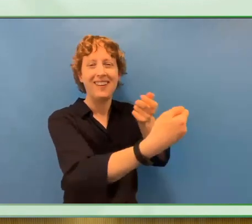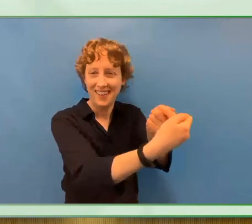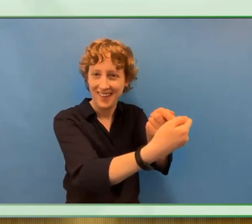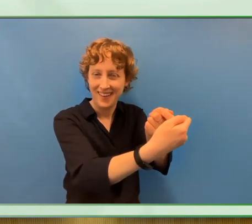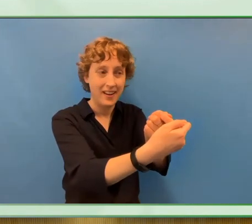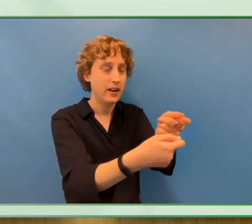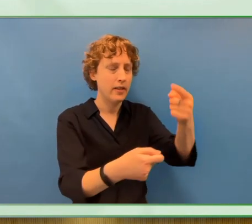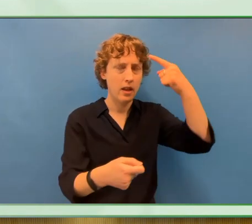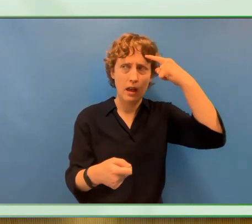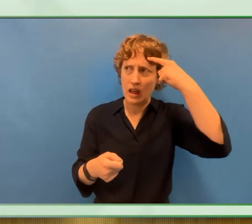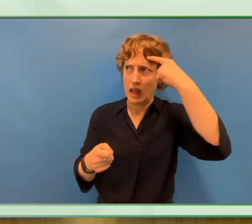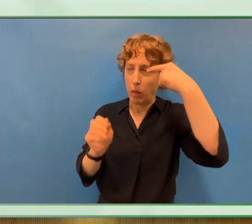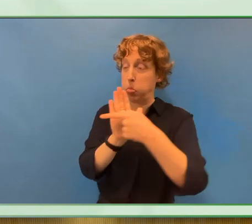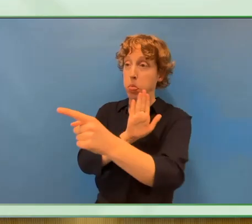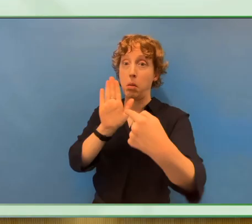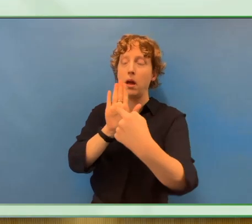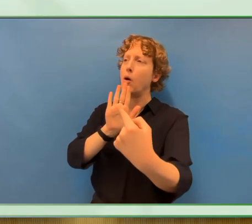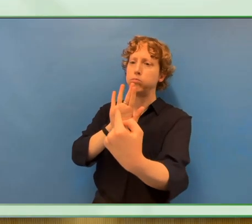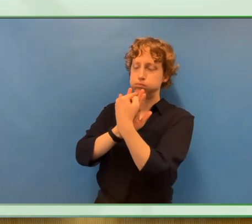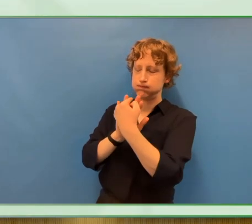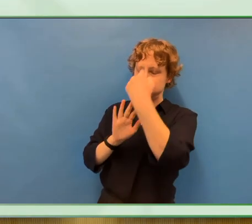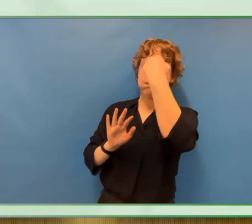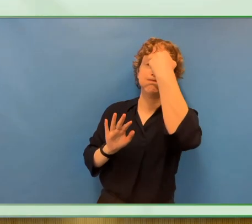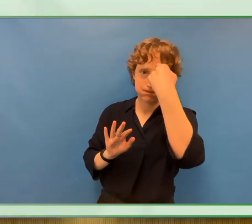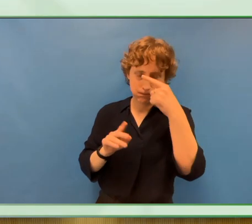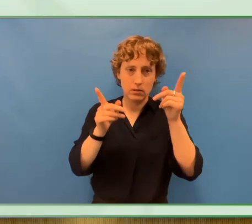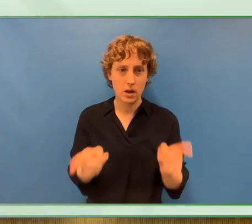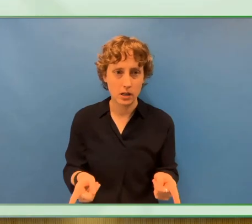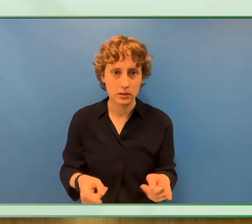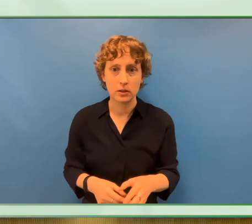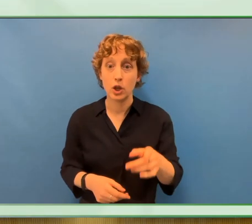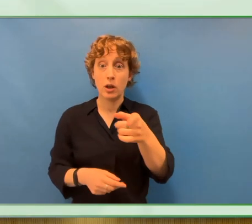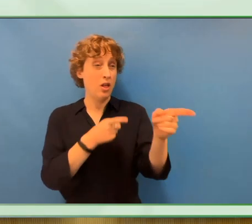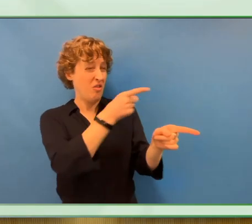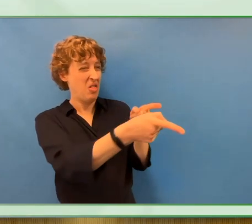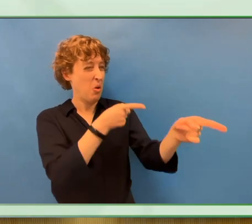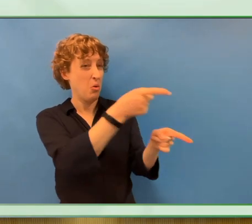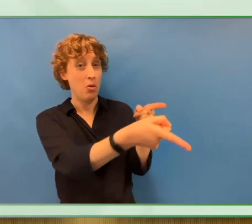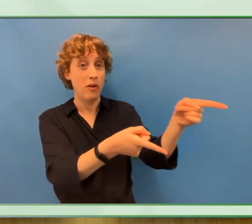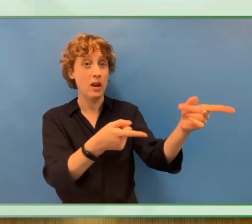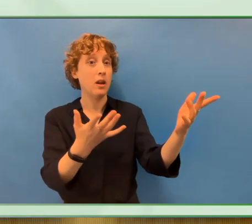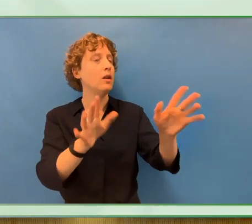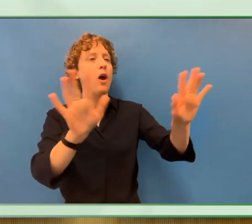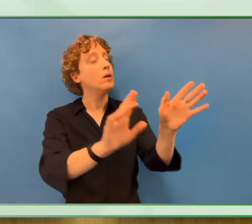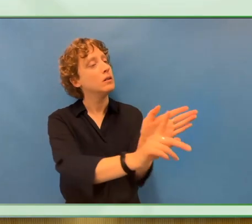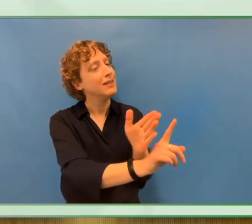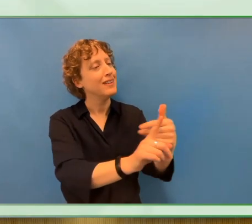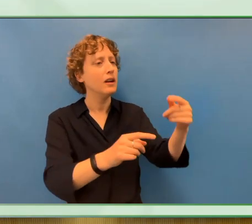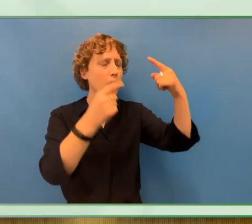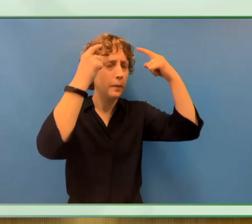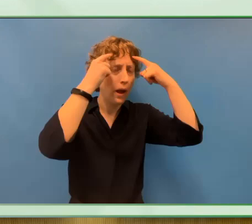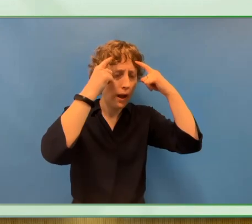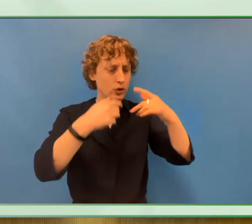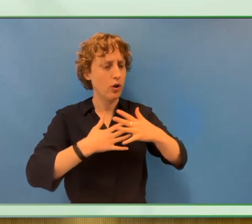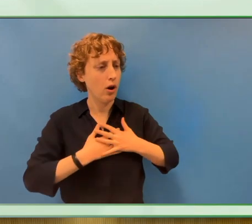work. You need to convert the heart and the mind to make this happen. And that's hard when you're talking about human rights and CRPD, because that gets people